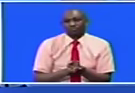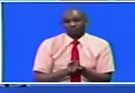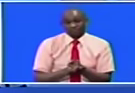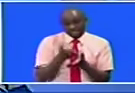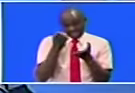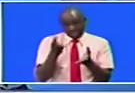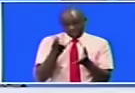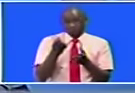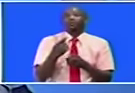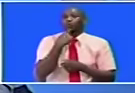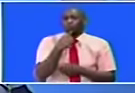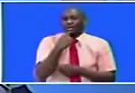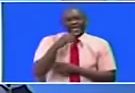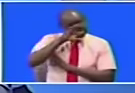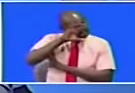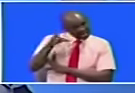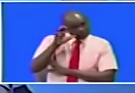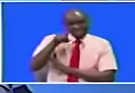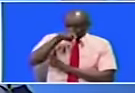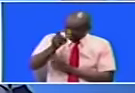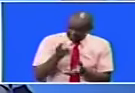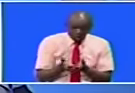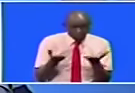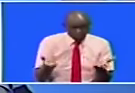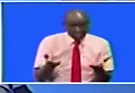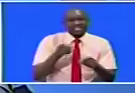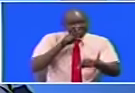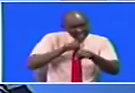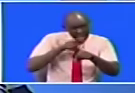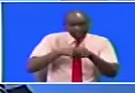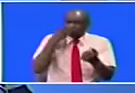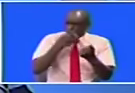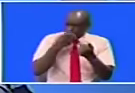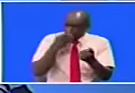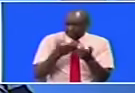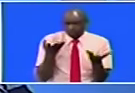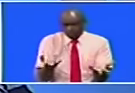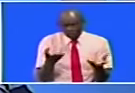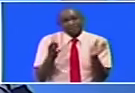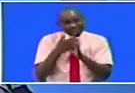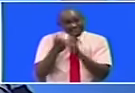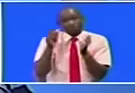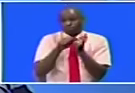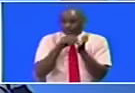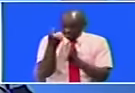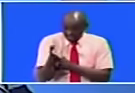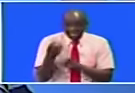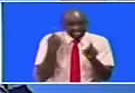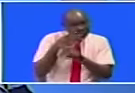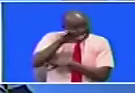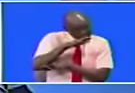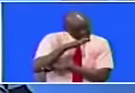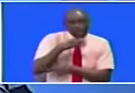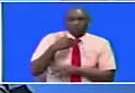Turkana County has in the past been in the limelight, especially during complex humanitarian emergencies. In some places,